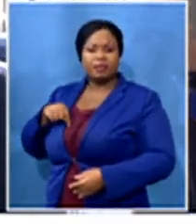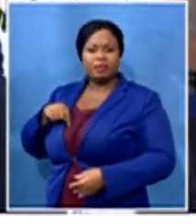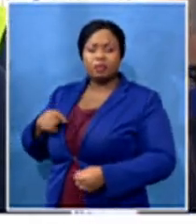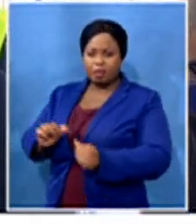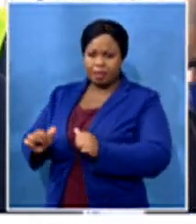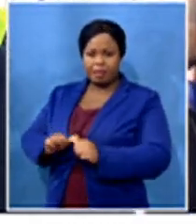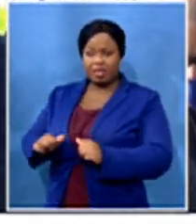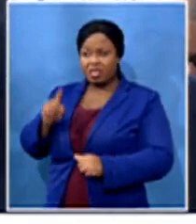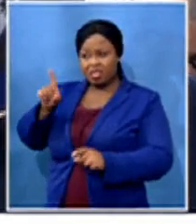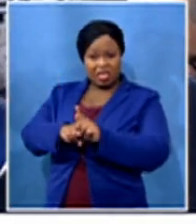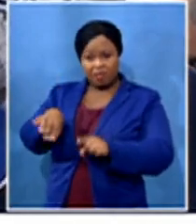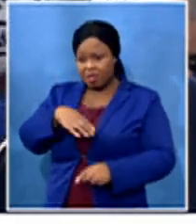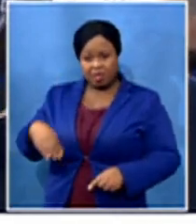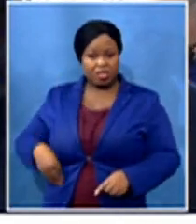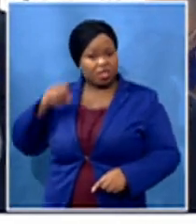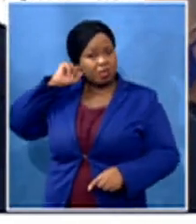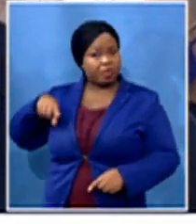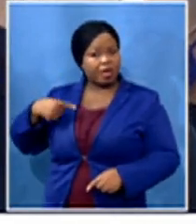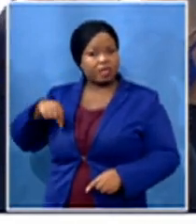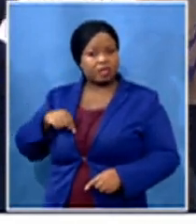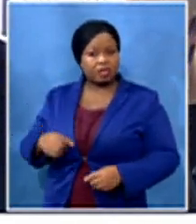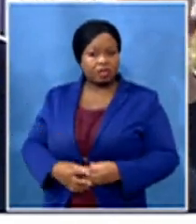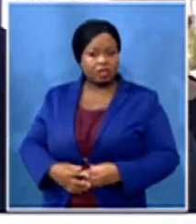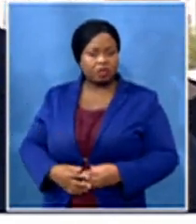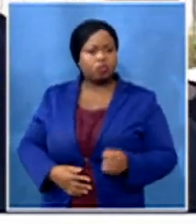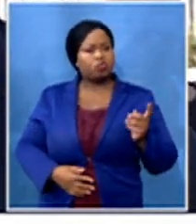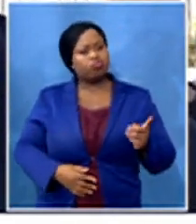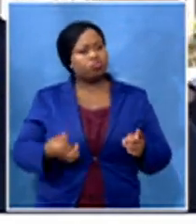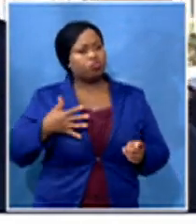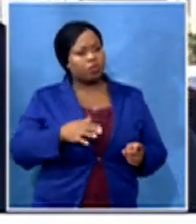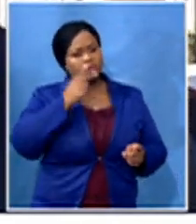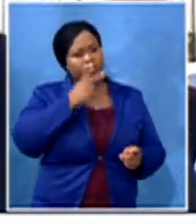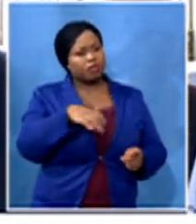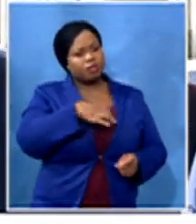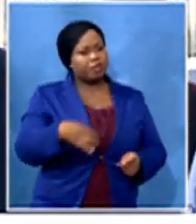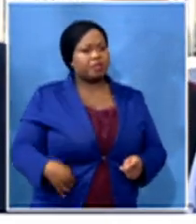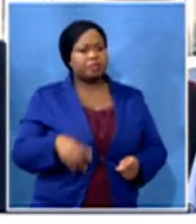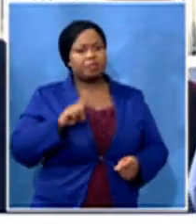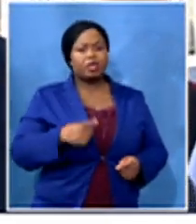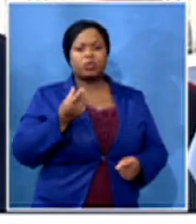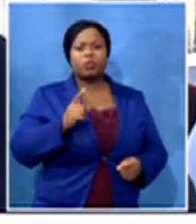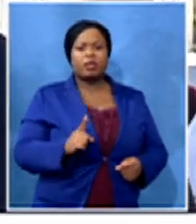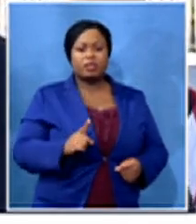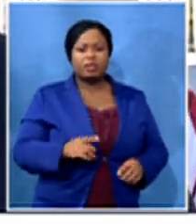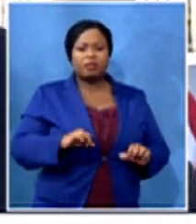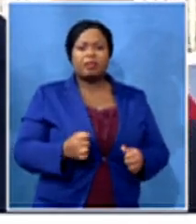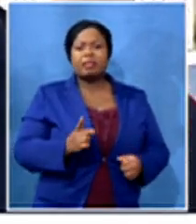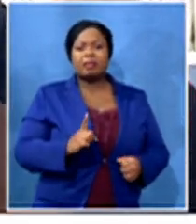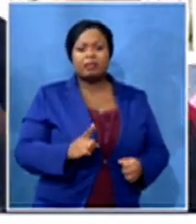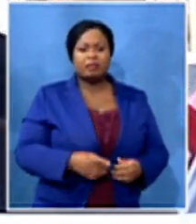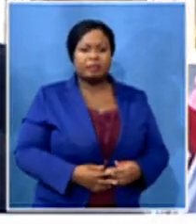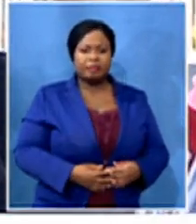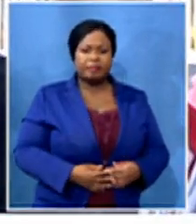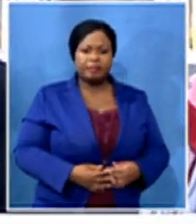he ignore us as well. And what would you like to see the president do after handing over this memorandum of